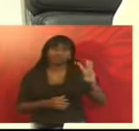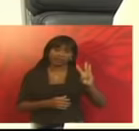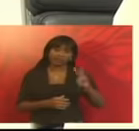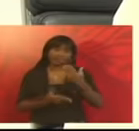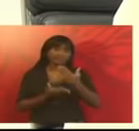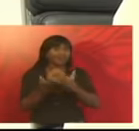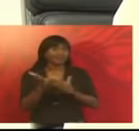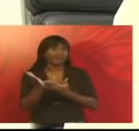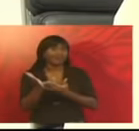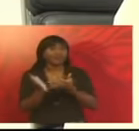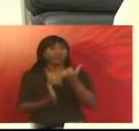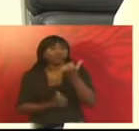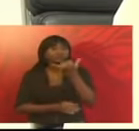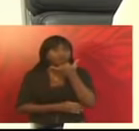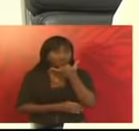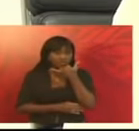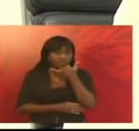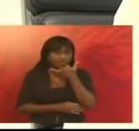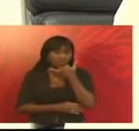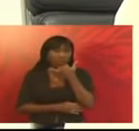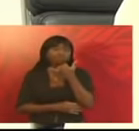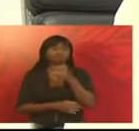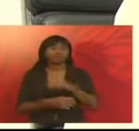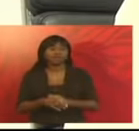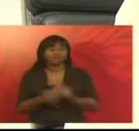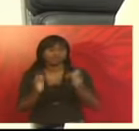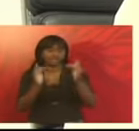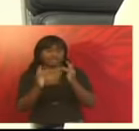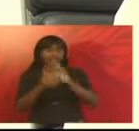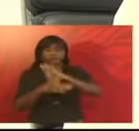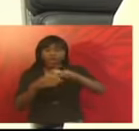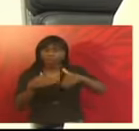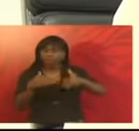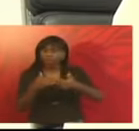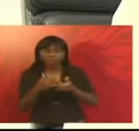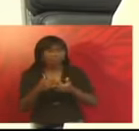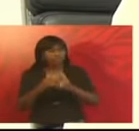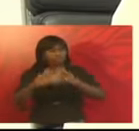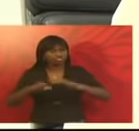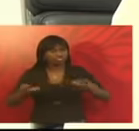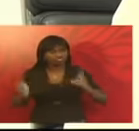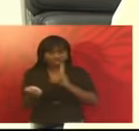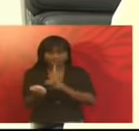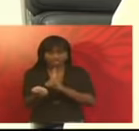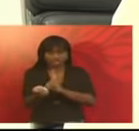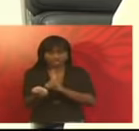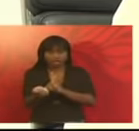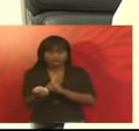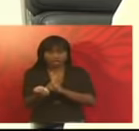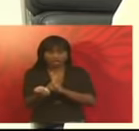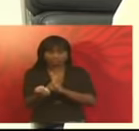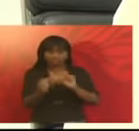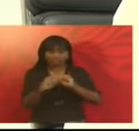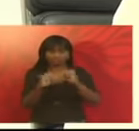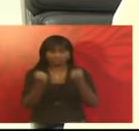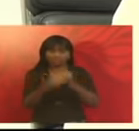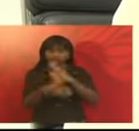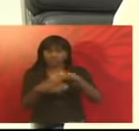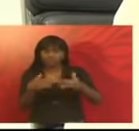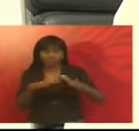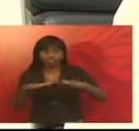it quite incorrect. All the pediatricians who belong to our association, our society,